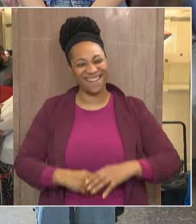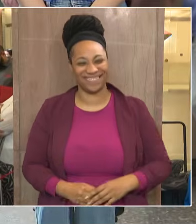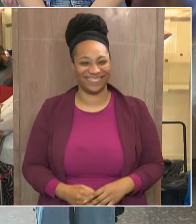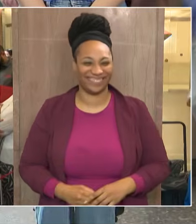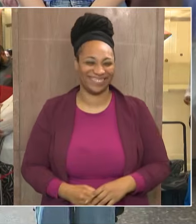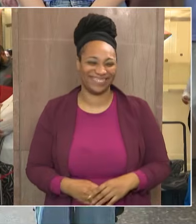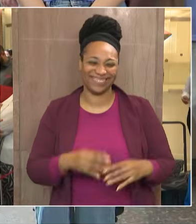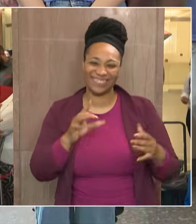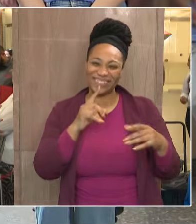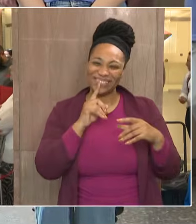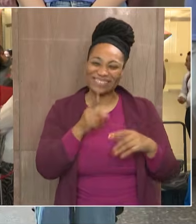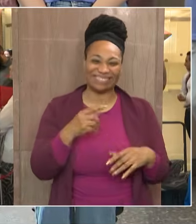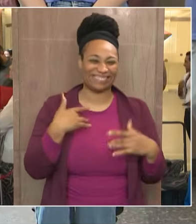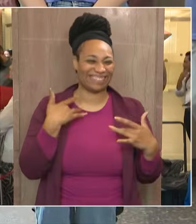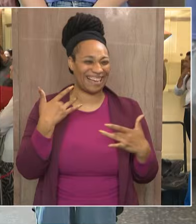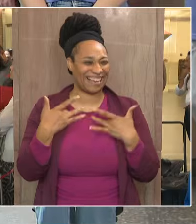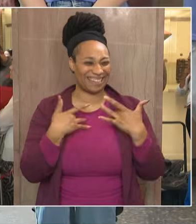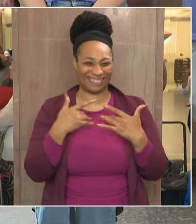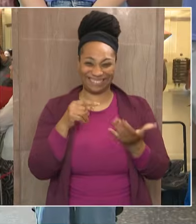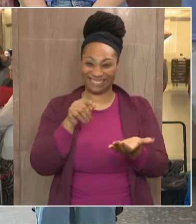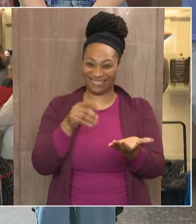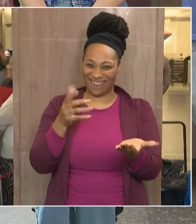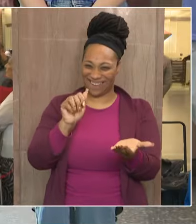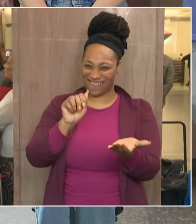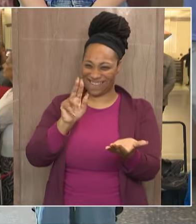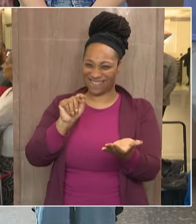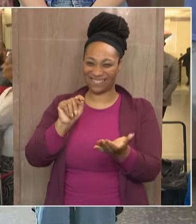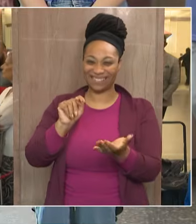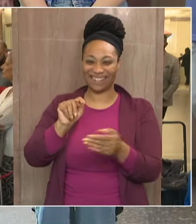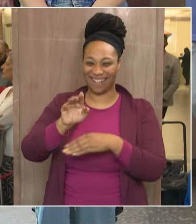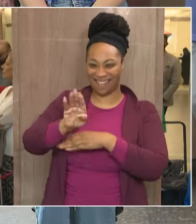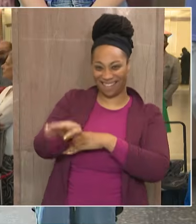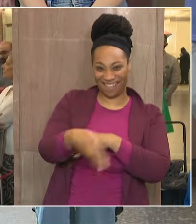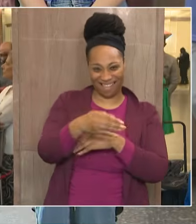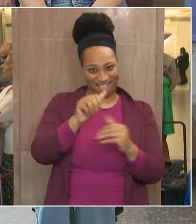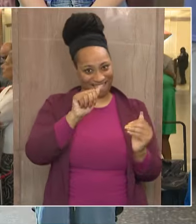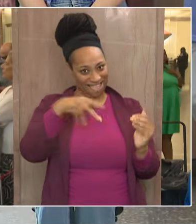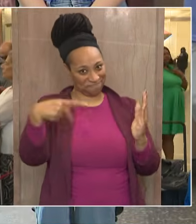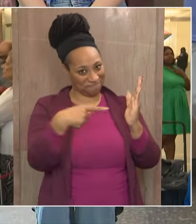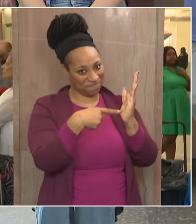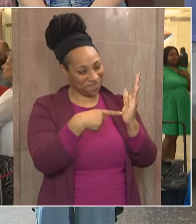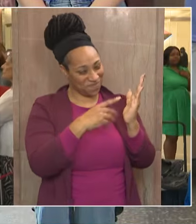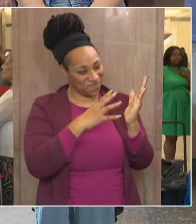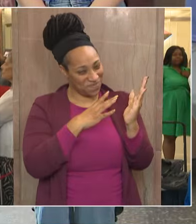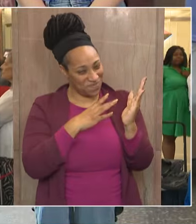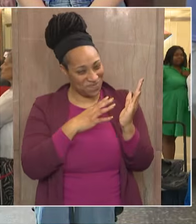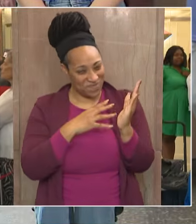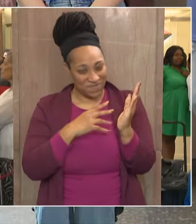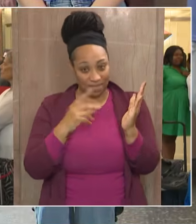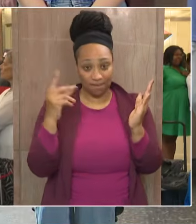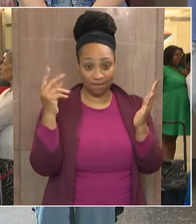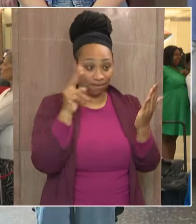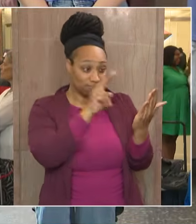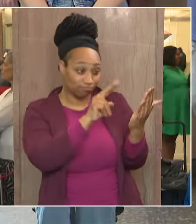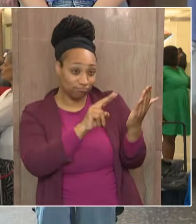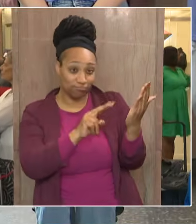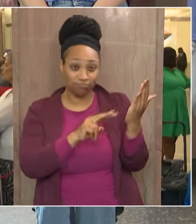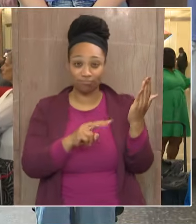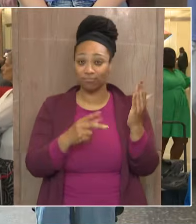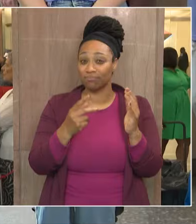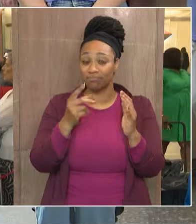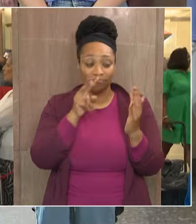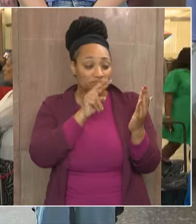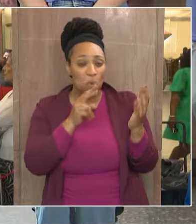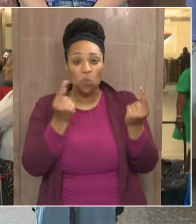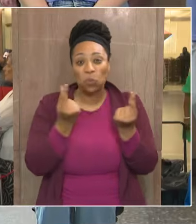new Art All Night app. This tool puts the entire festival at your fingertips. With